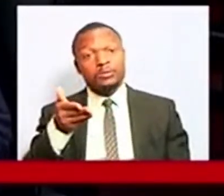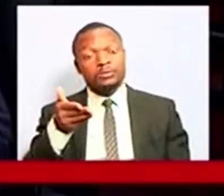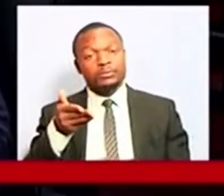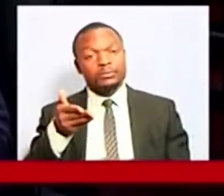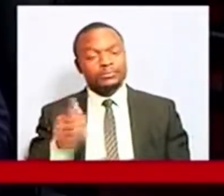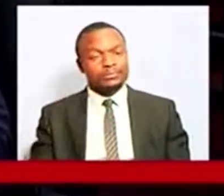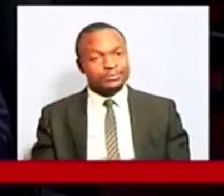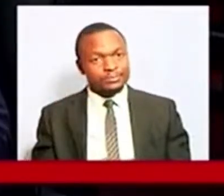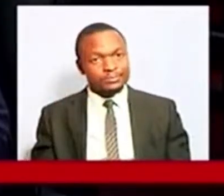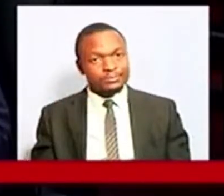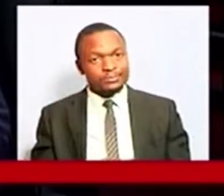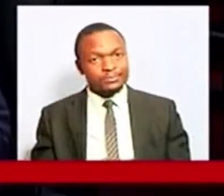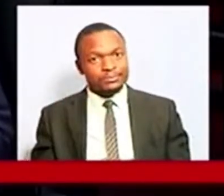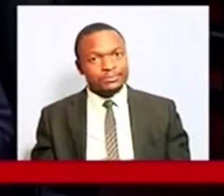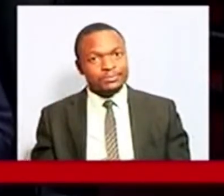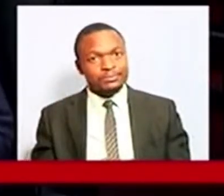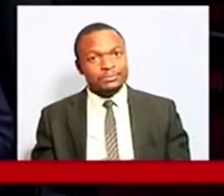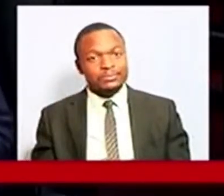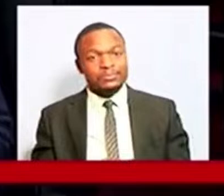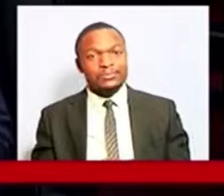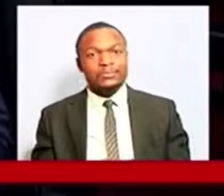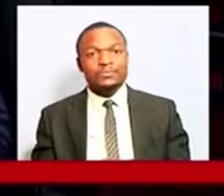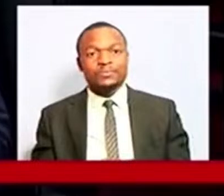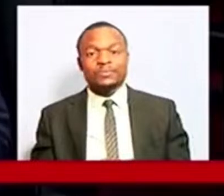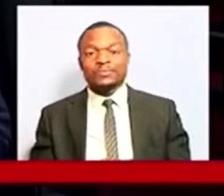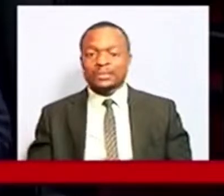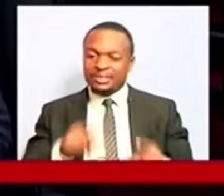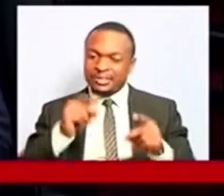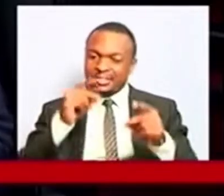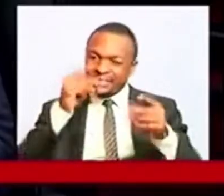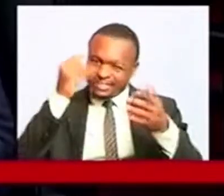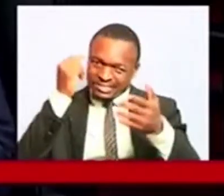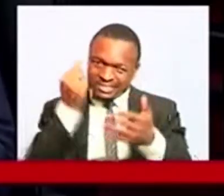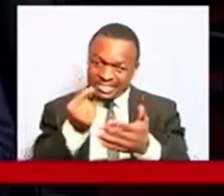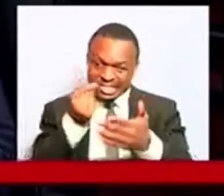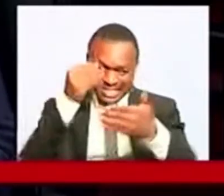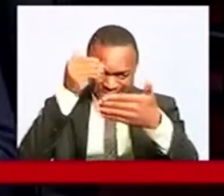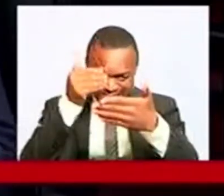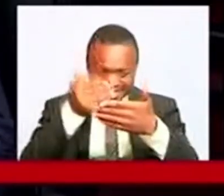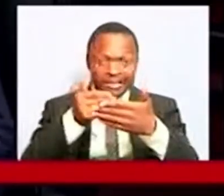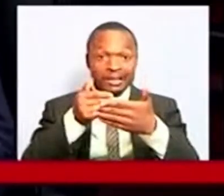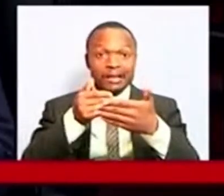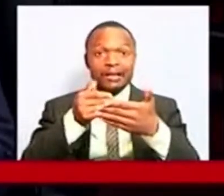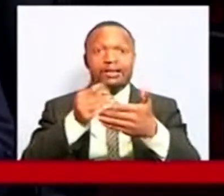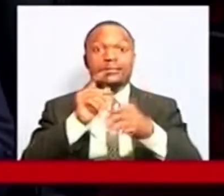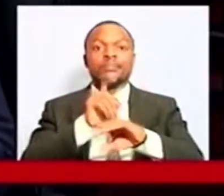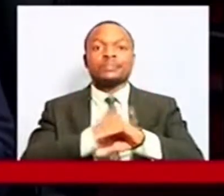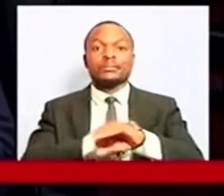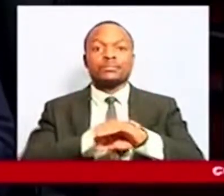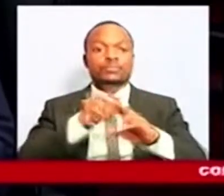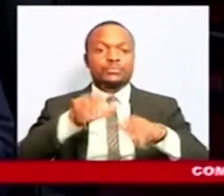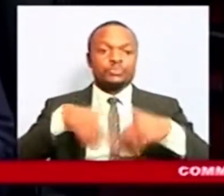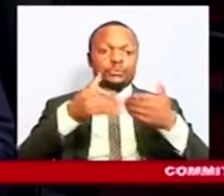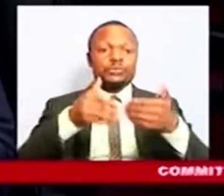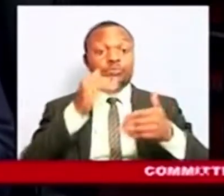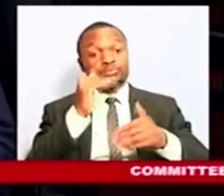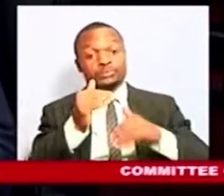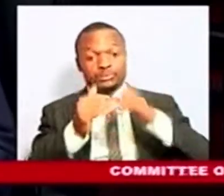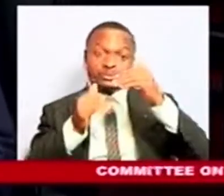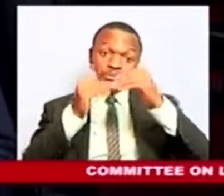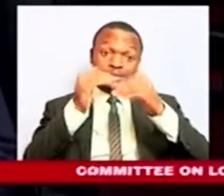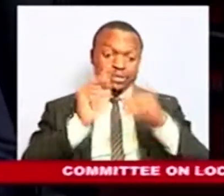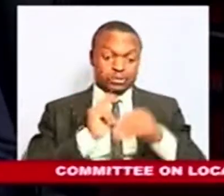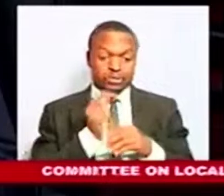actually the point of being given? Of course, there was, maybe there were stages. So for us